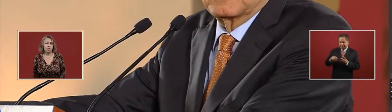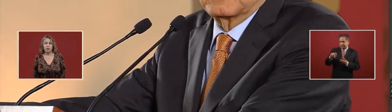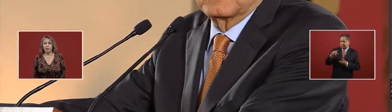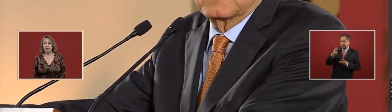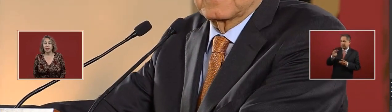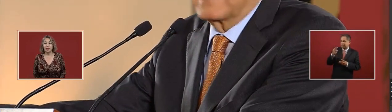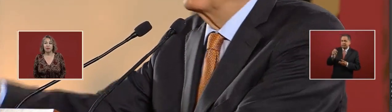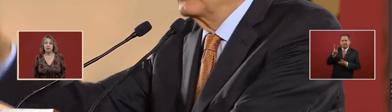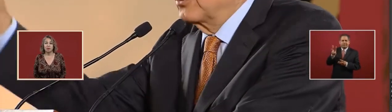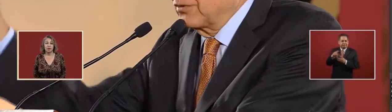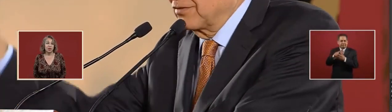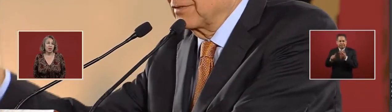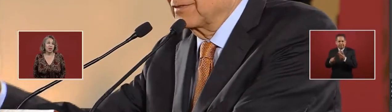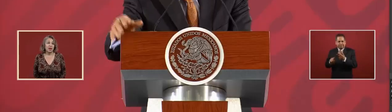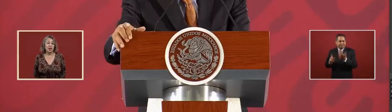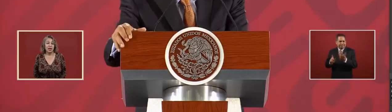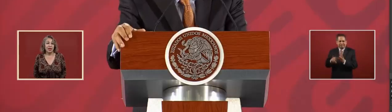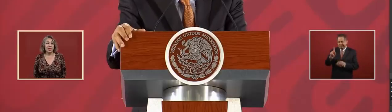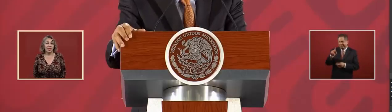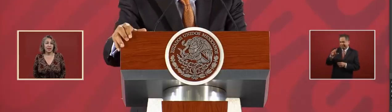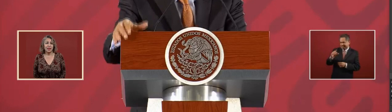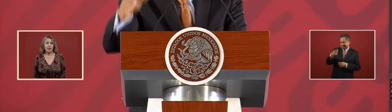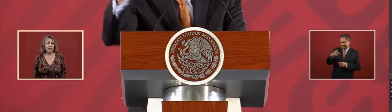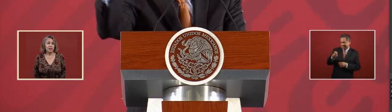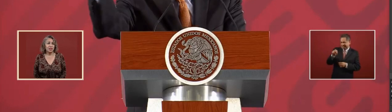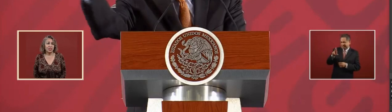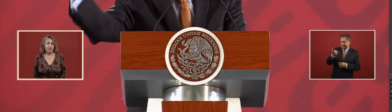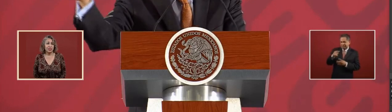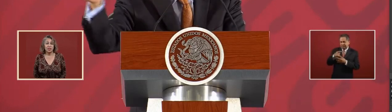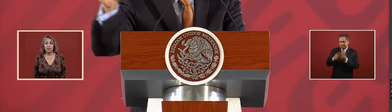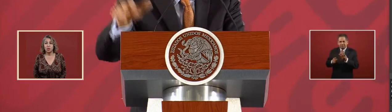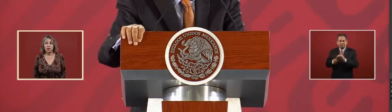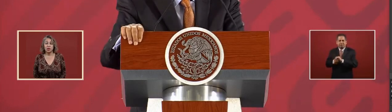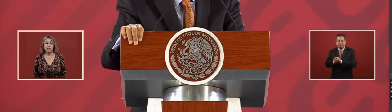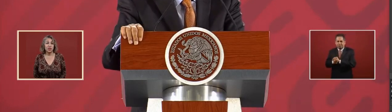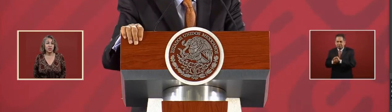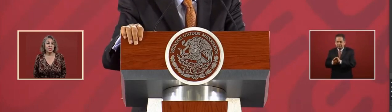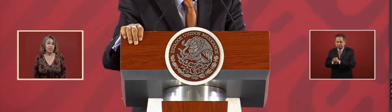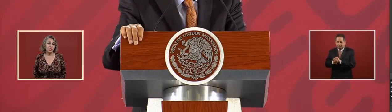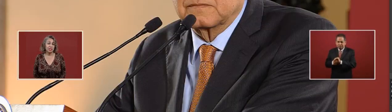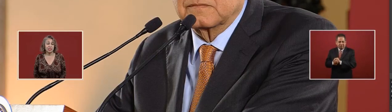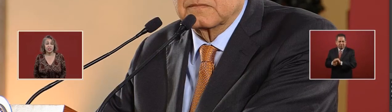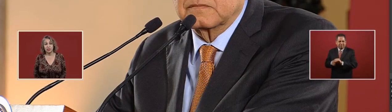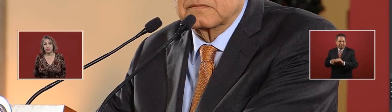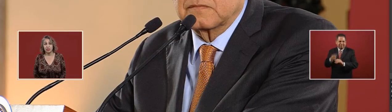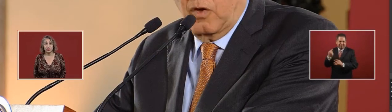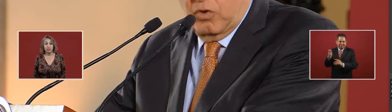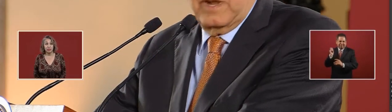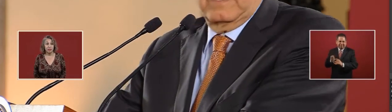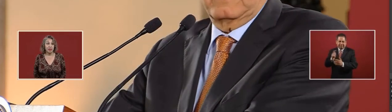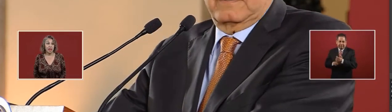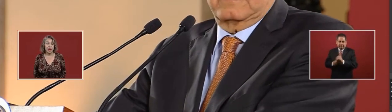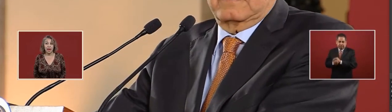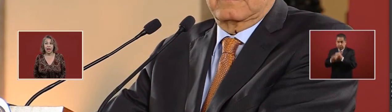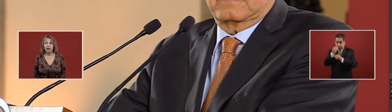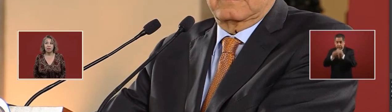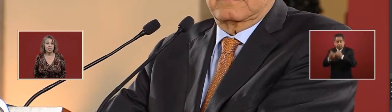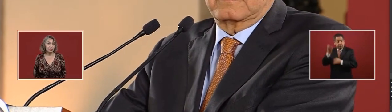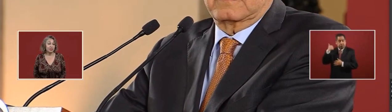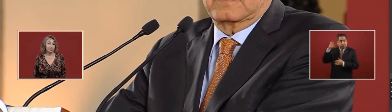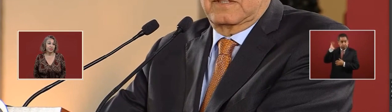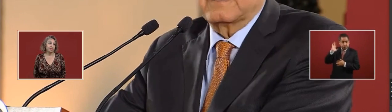guau. Quelonios. And colonials, tortugas, tortoises or turtles. Ahora, and